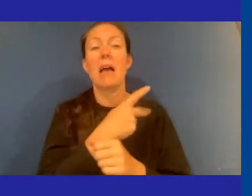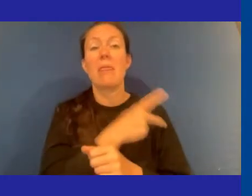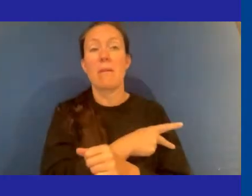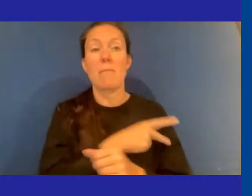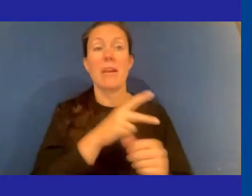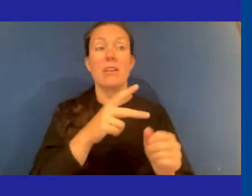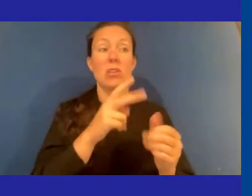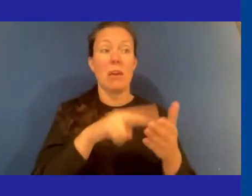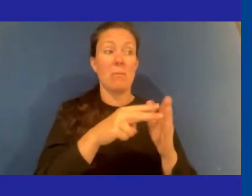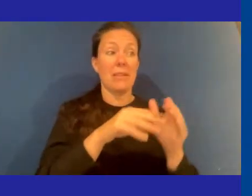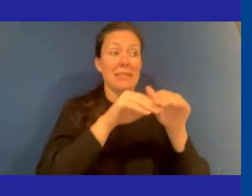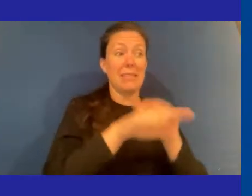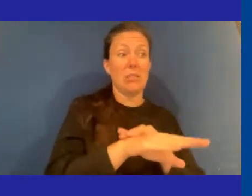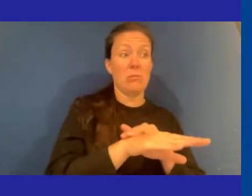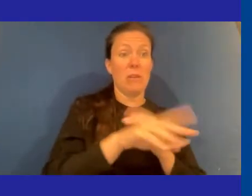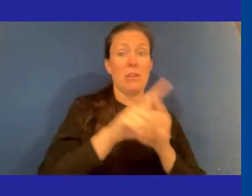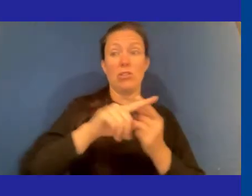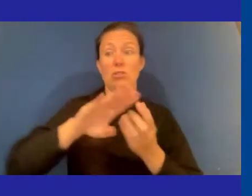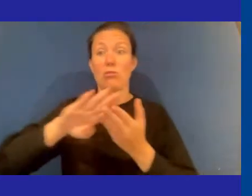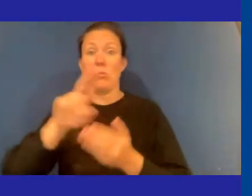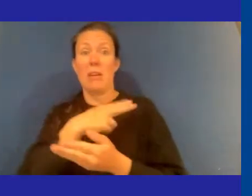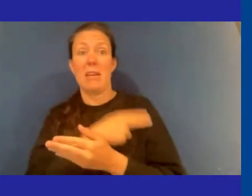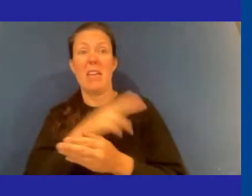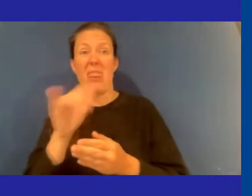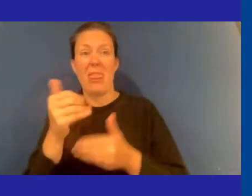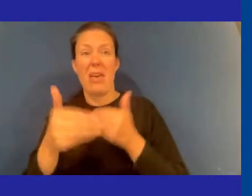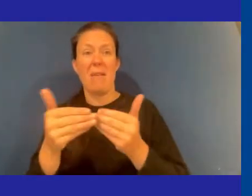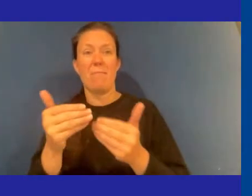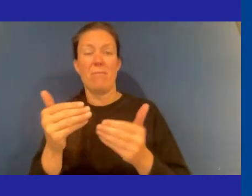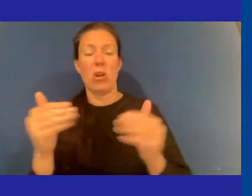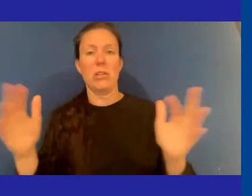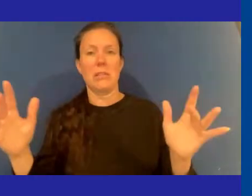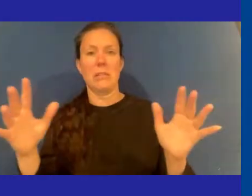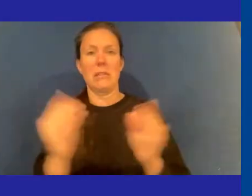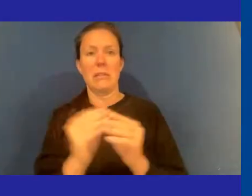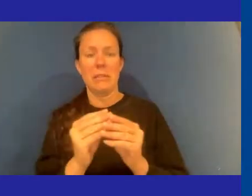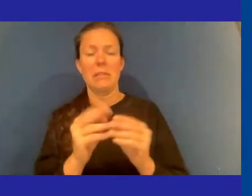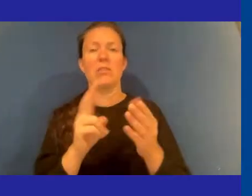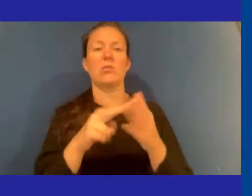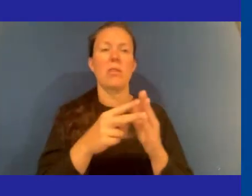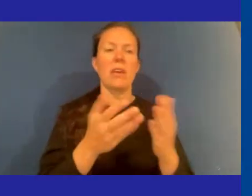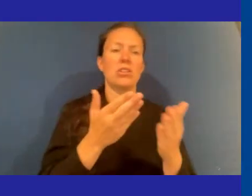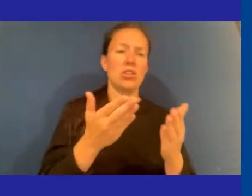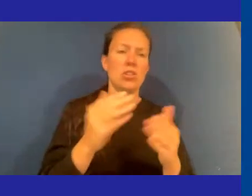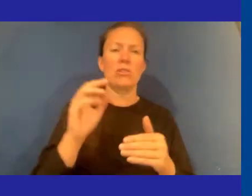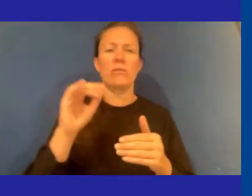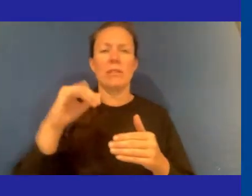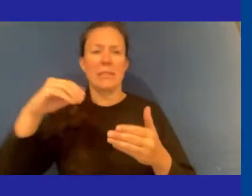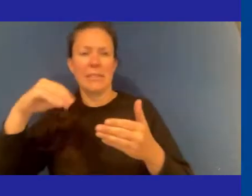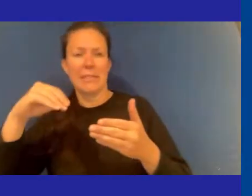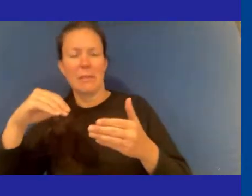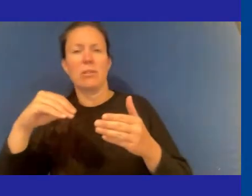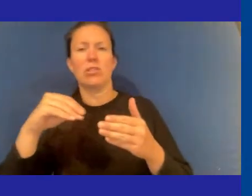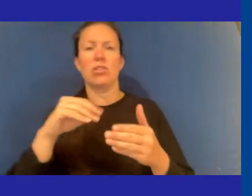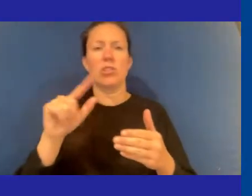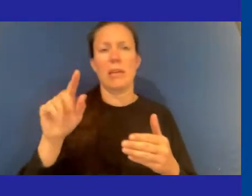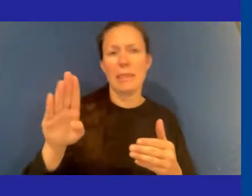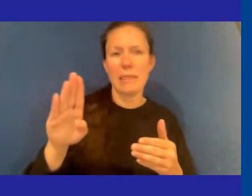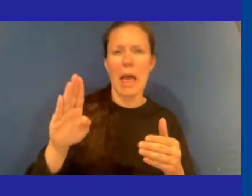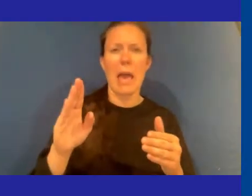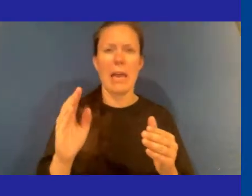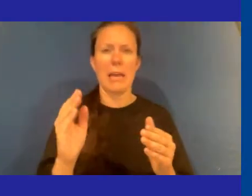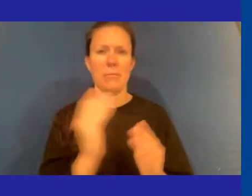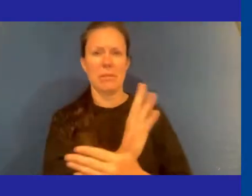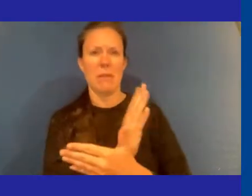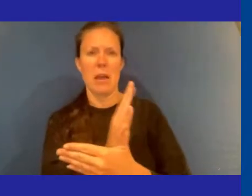to discharge and how we deliver services like imaging, labs, consults along the way. And if we have the right tools, we can do that